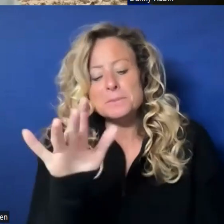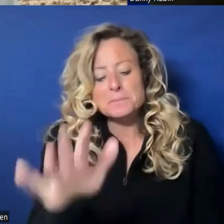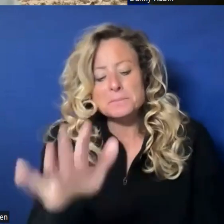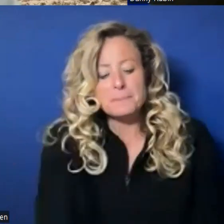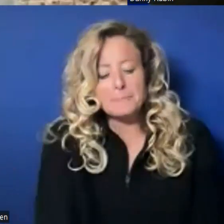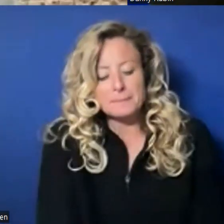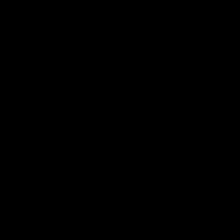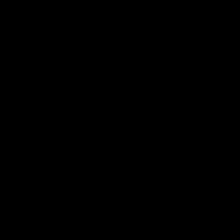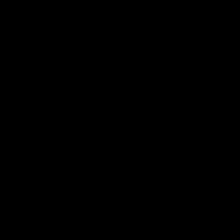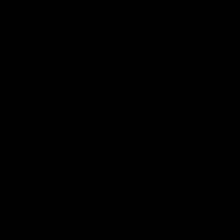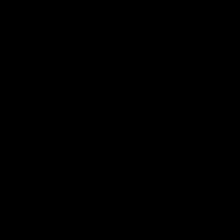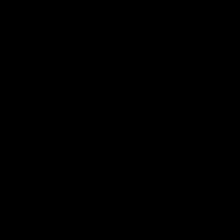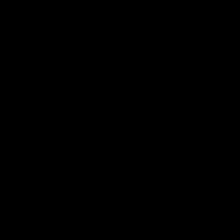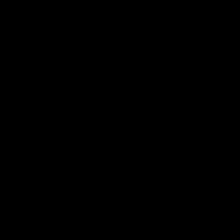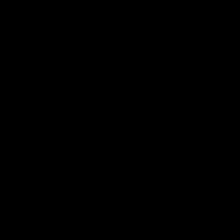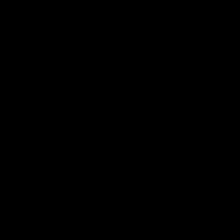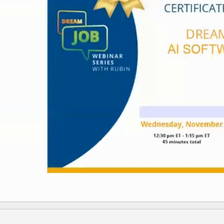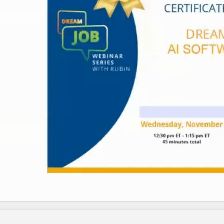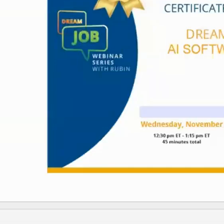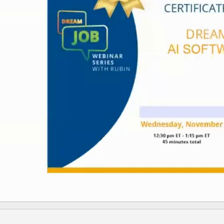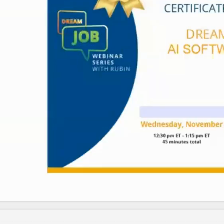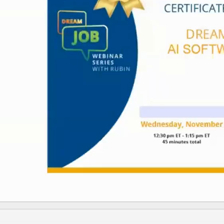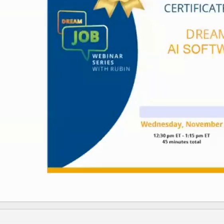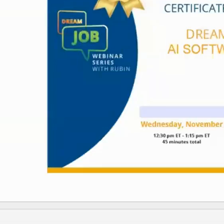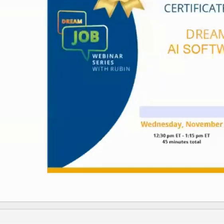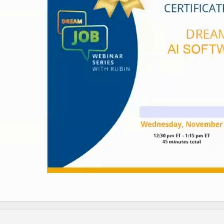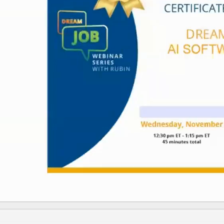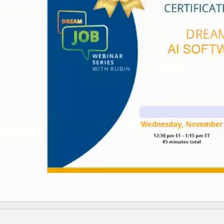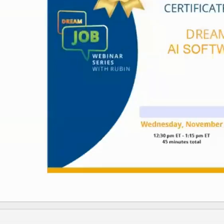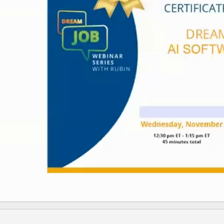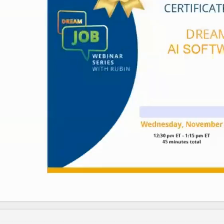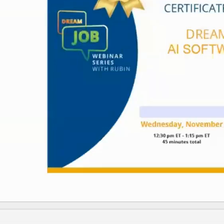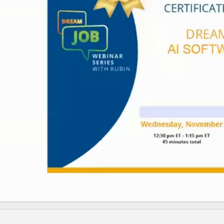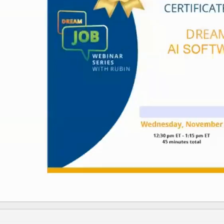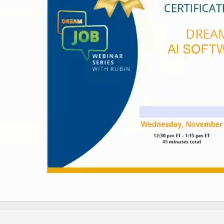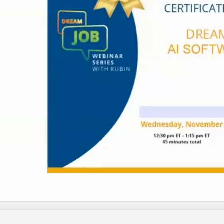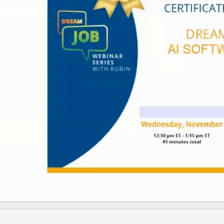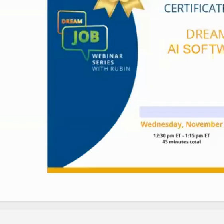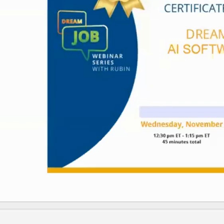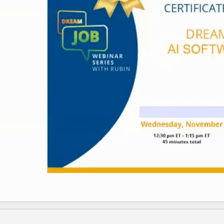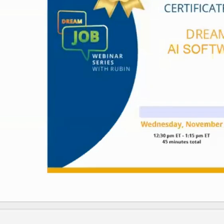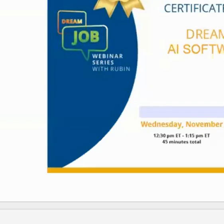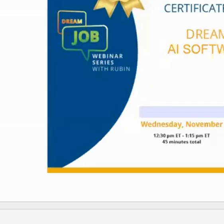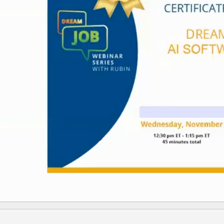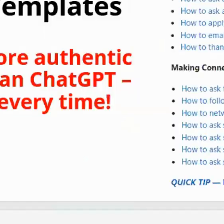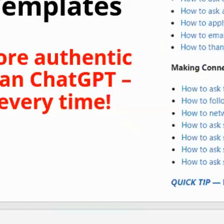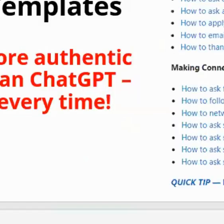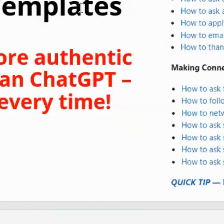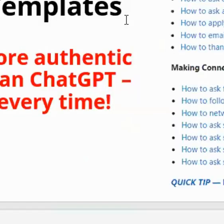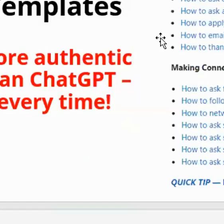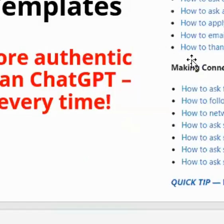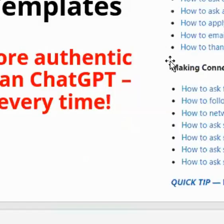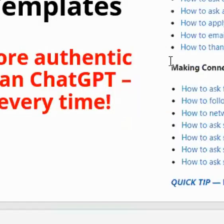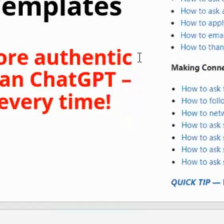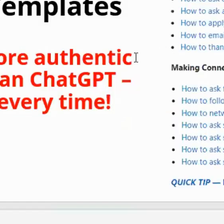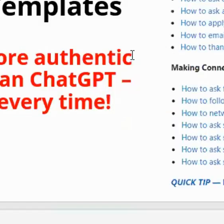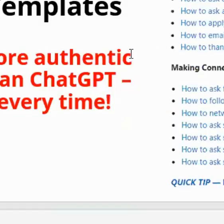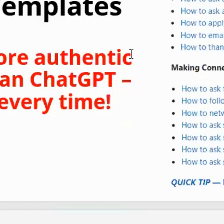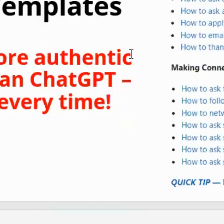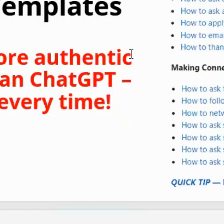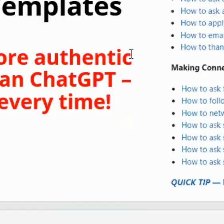reiterate what I said at the beginning. If people came in a few minutes after we started, we